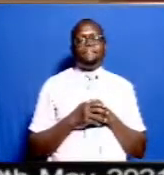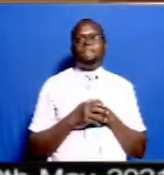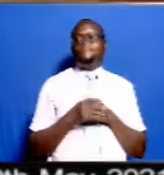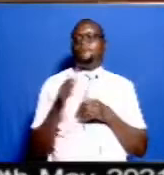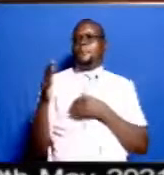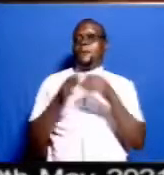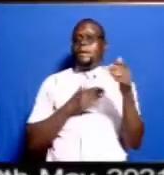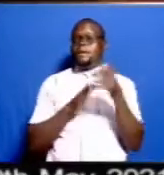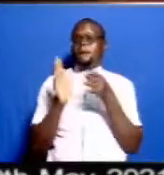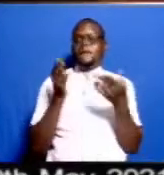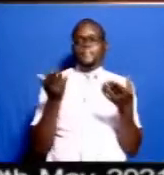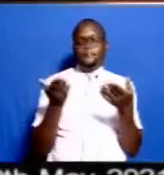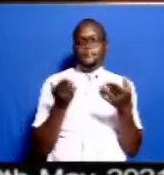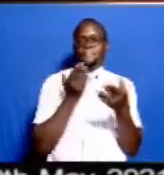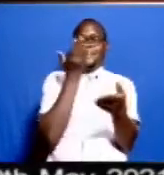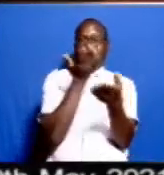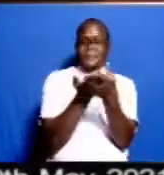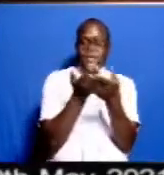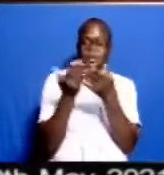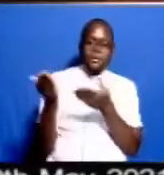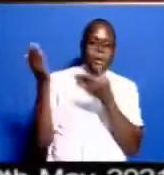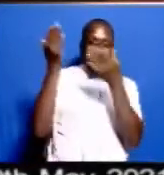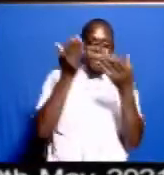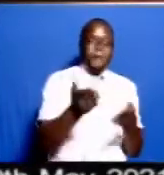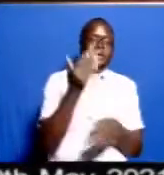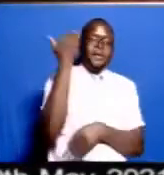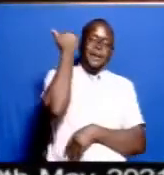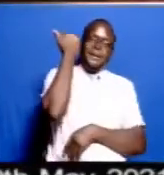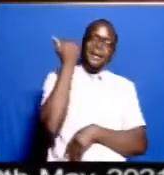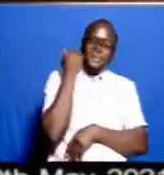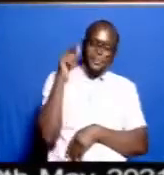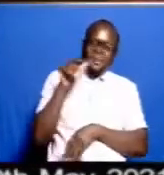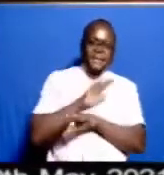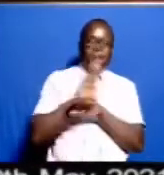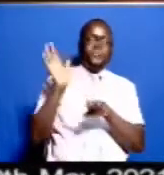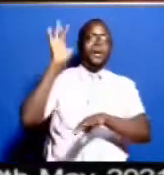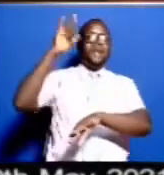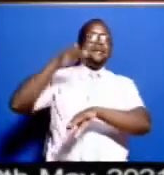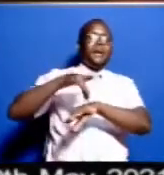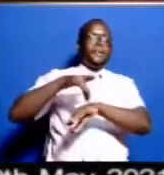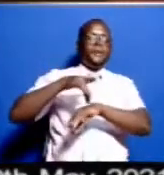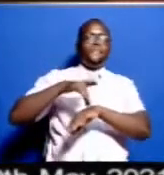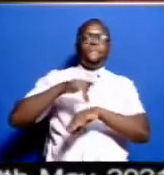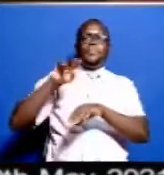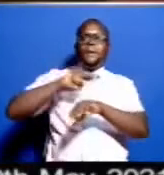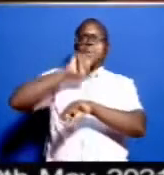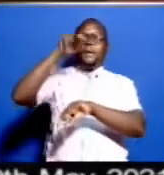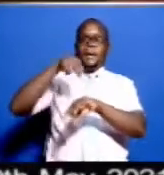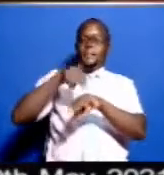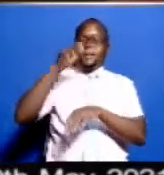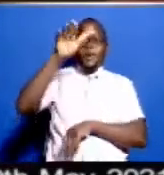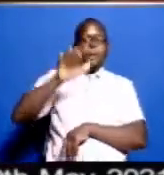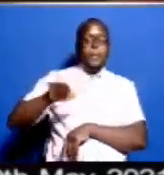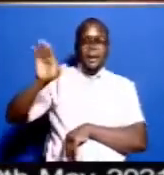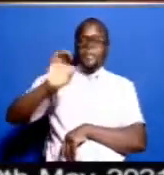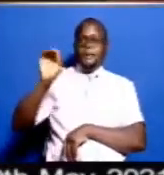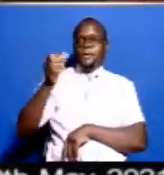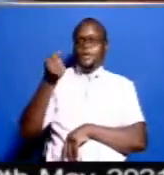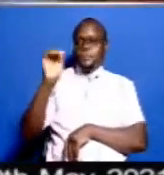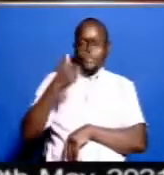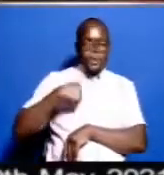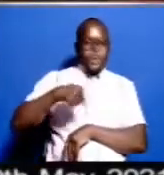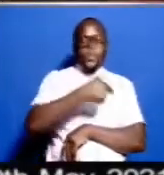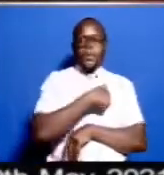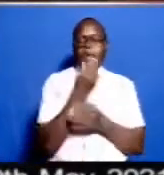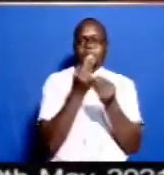that are pending, sorry, the petitions that are pending in court do not touch on the National Assembly, and therefore we could